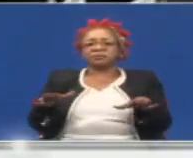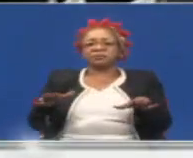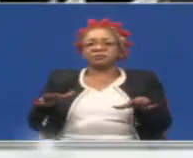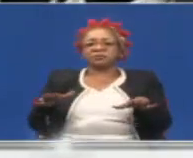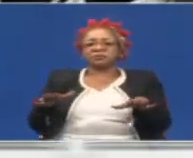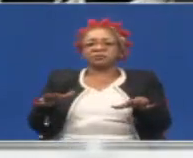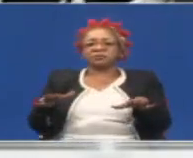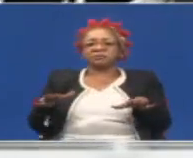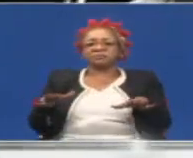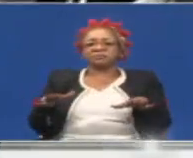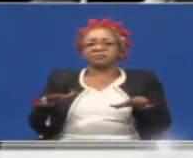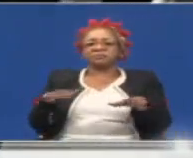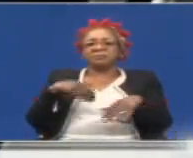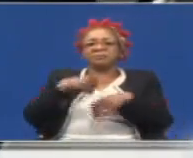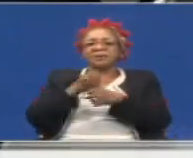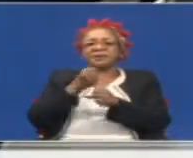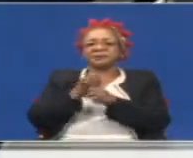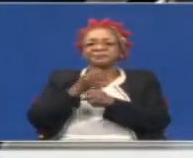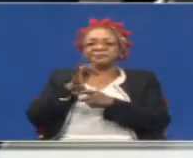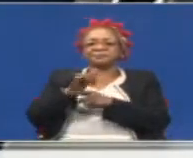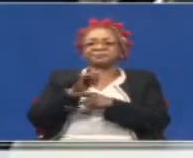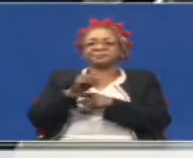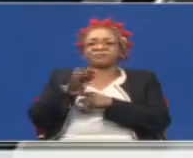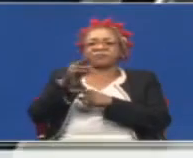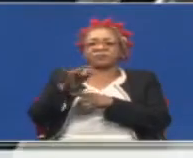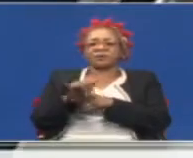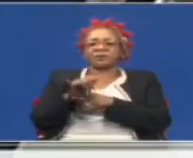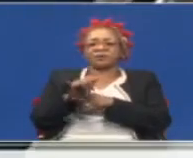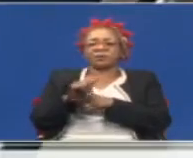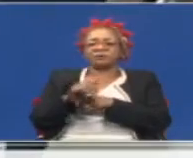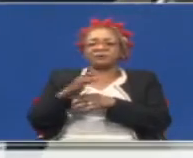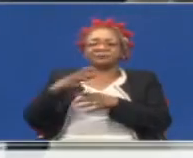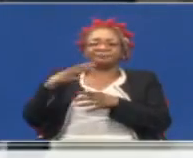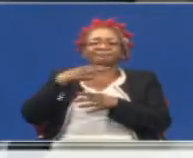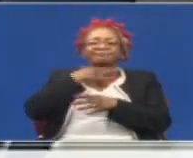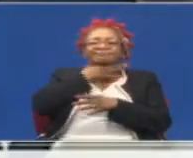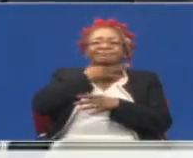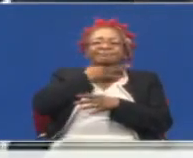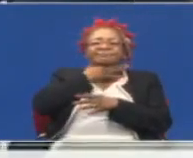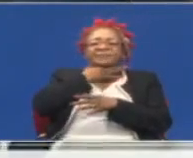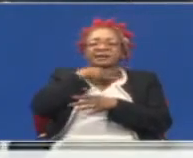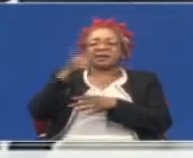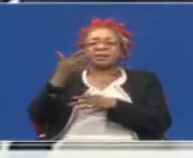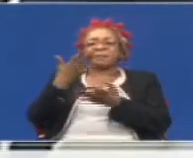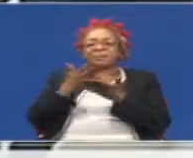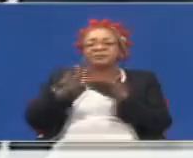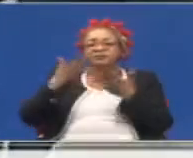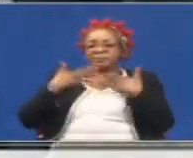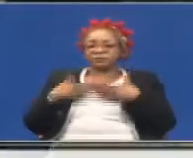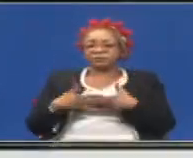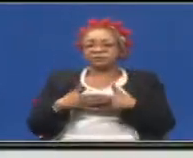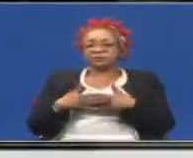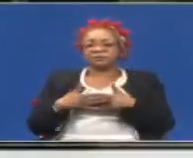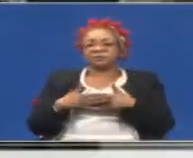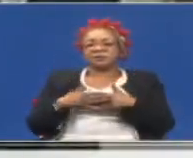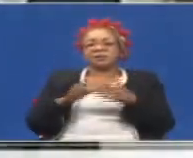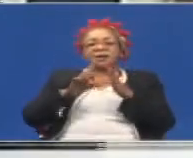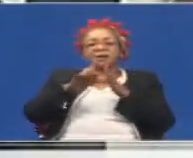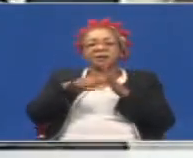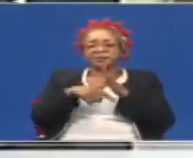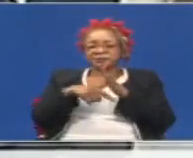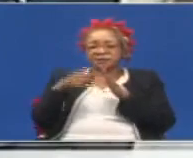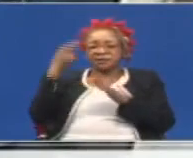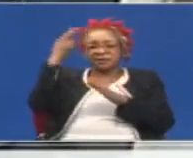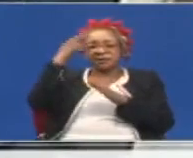knees, crushing him under their collective weight on his neck and other parts of his body. Later, they